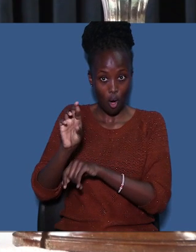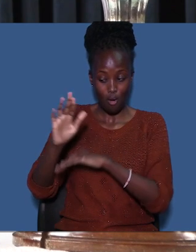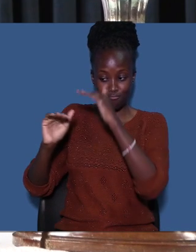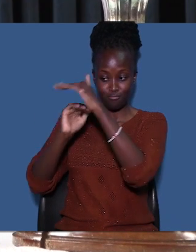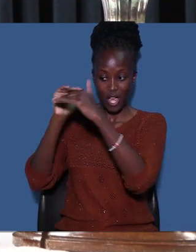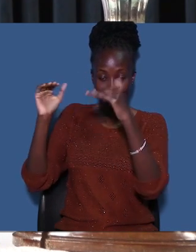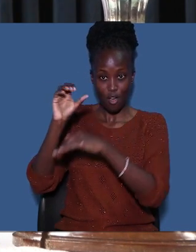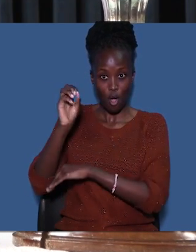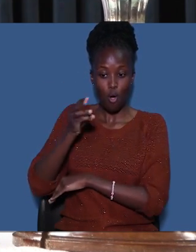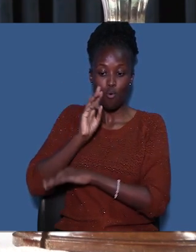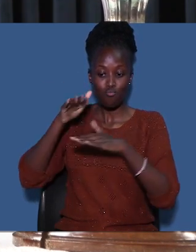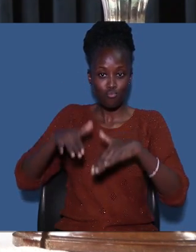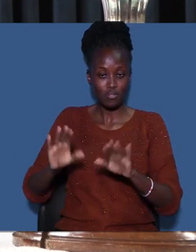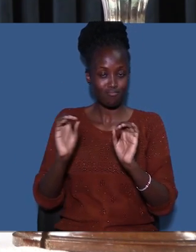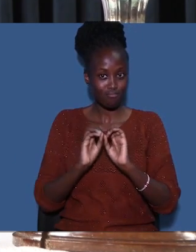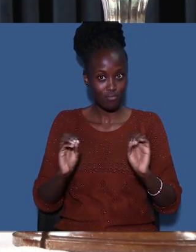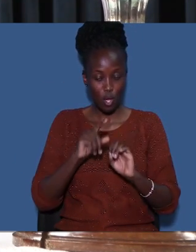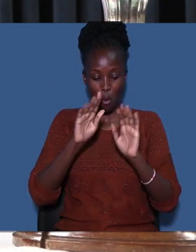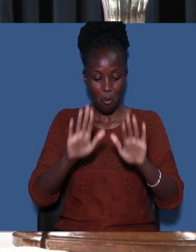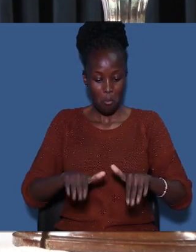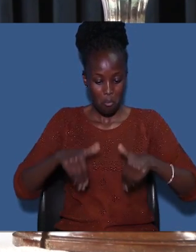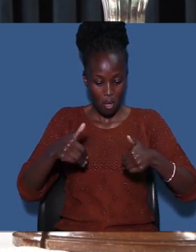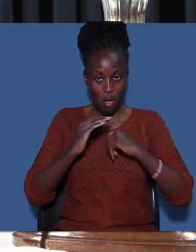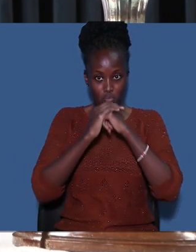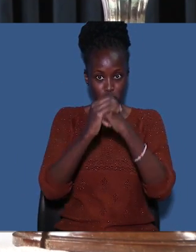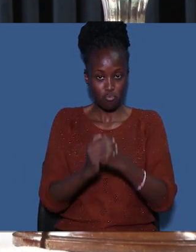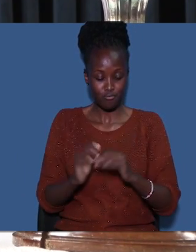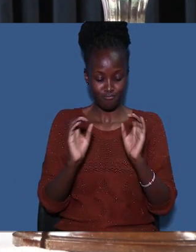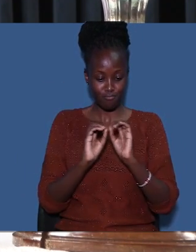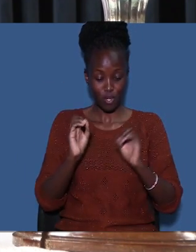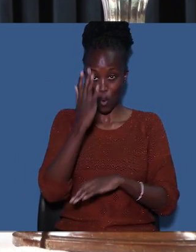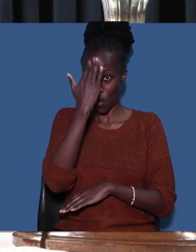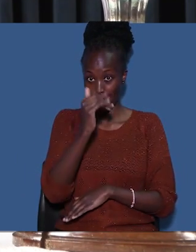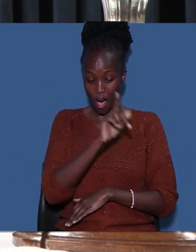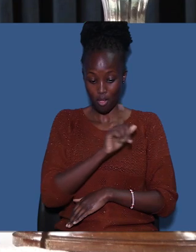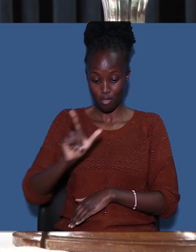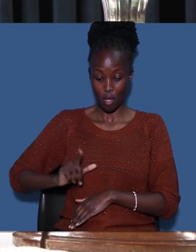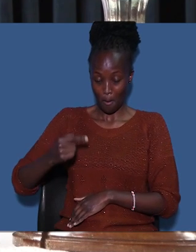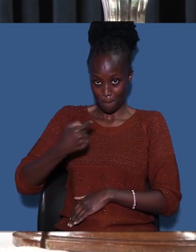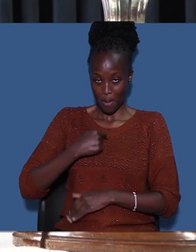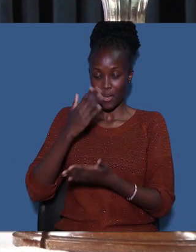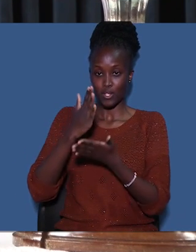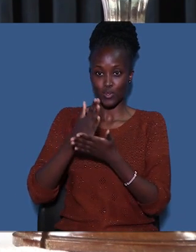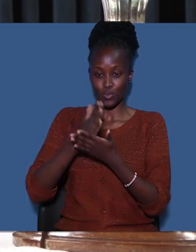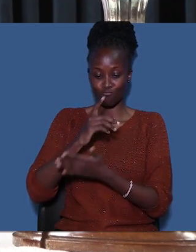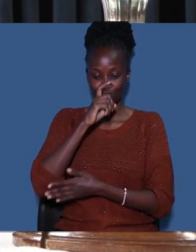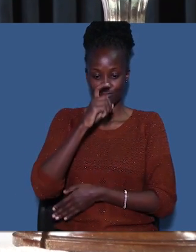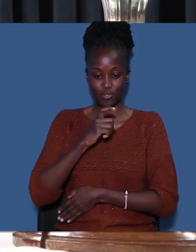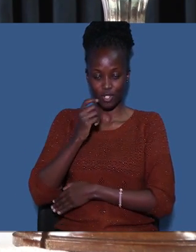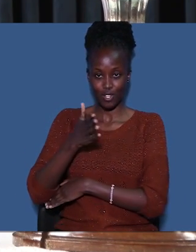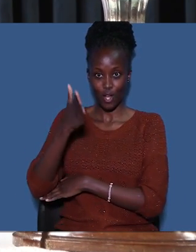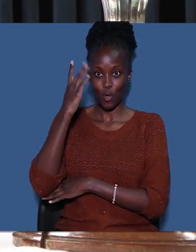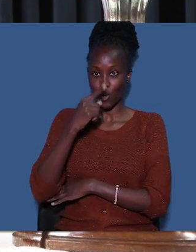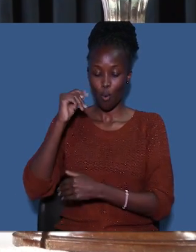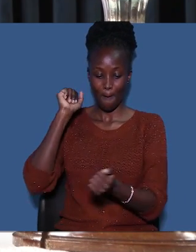waters below. You shall not bow down to them or worship them. For I, the Lord your God, am a jealous God, punishing the children